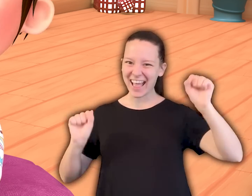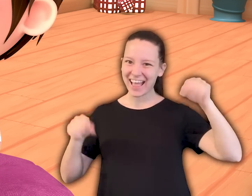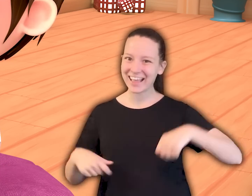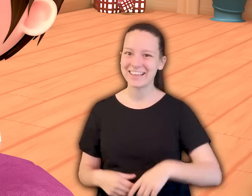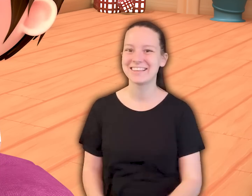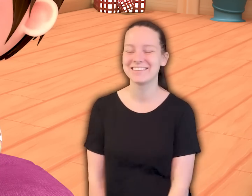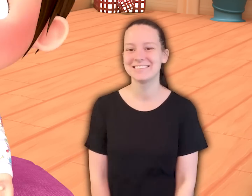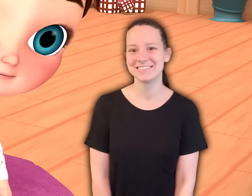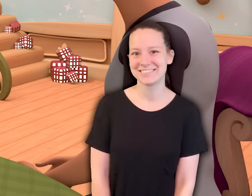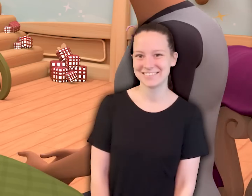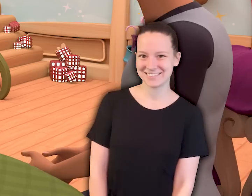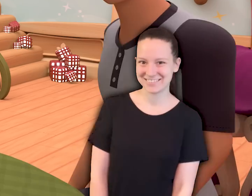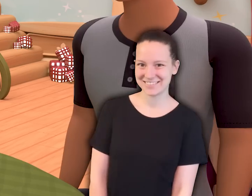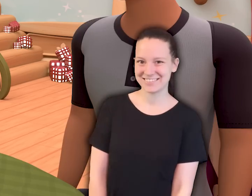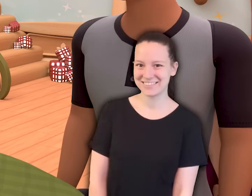oh